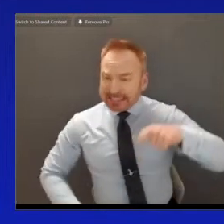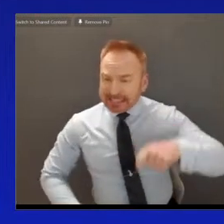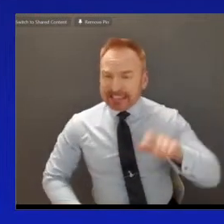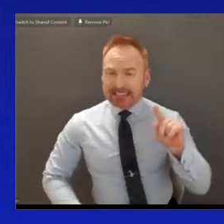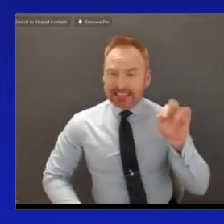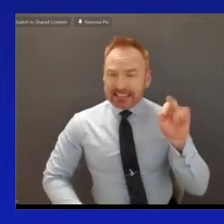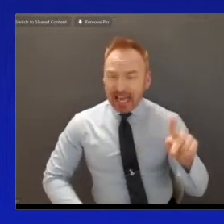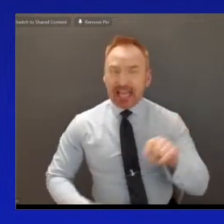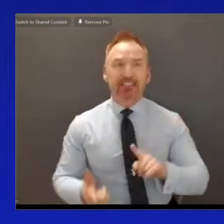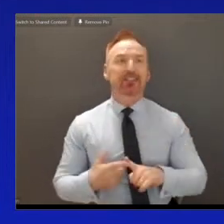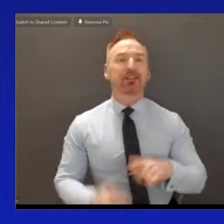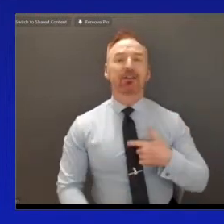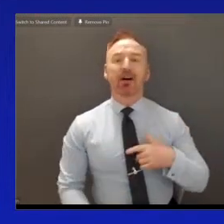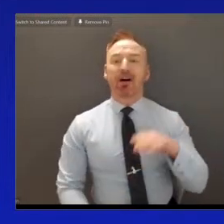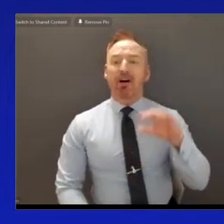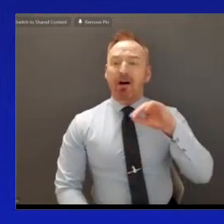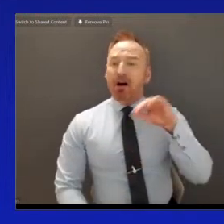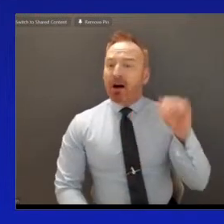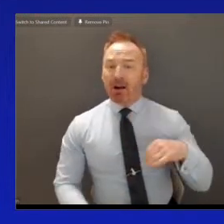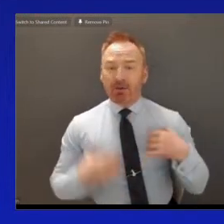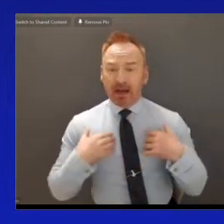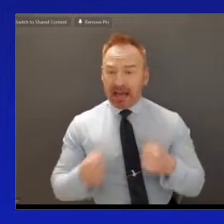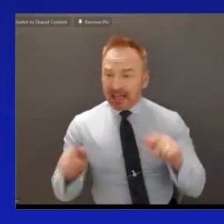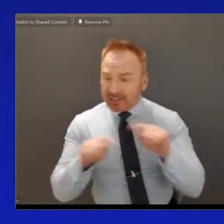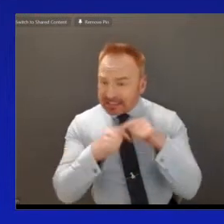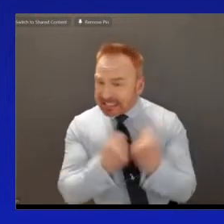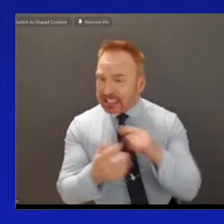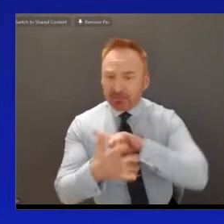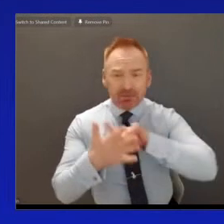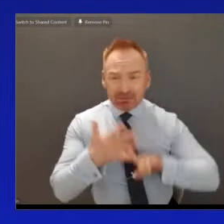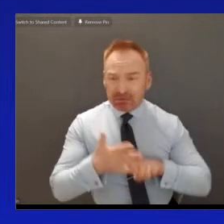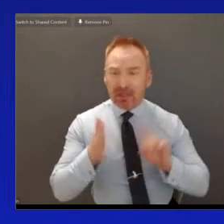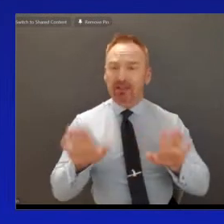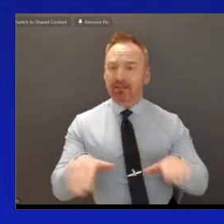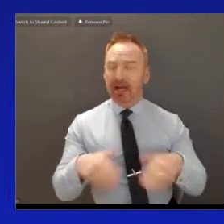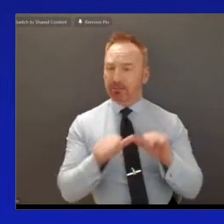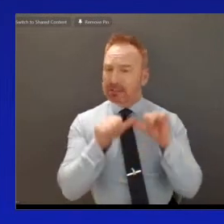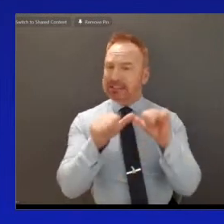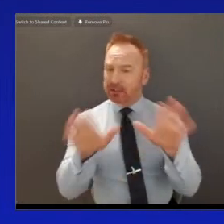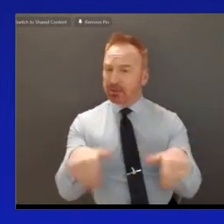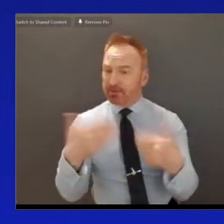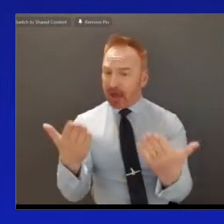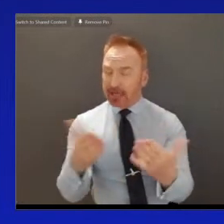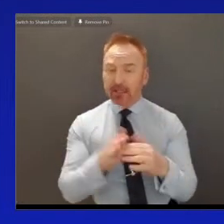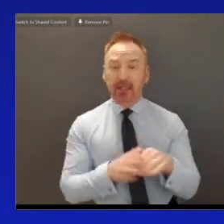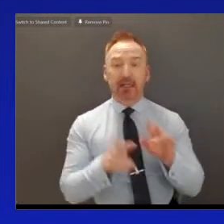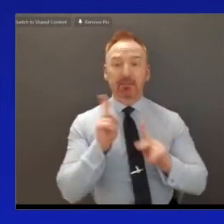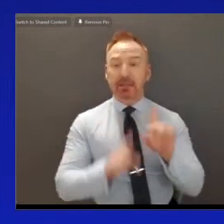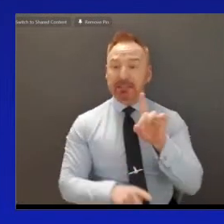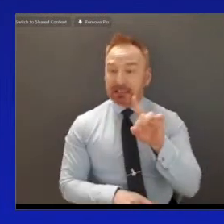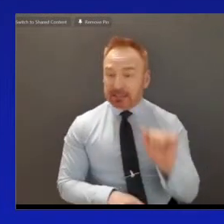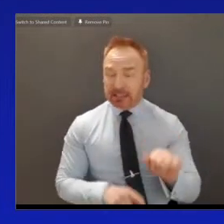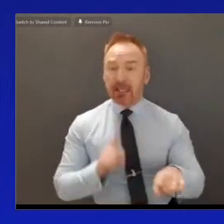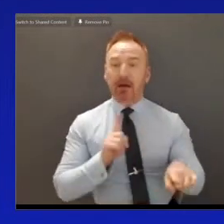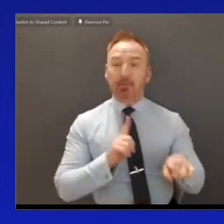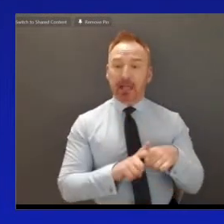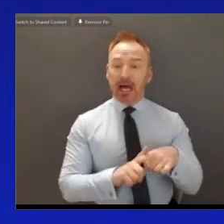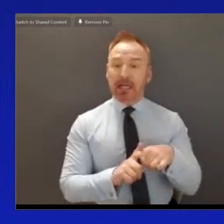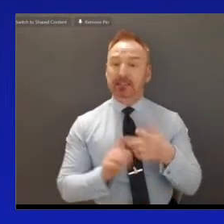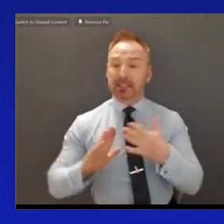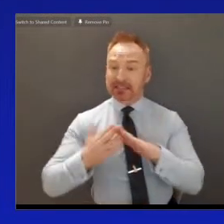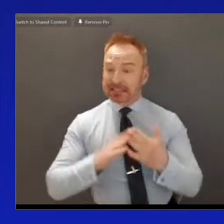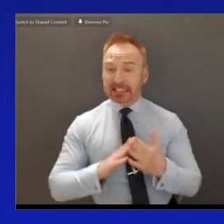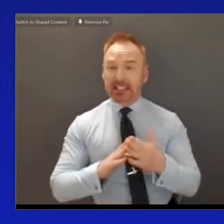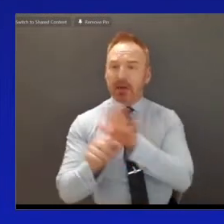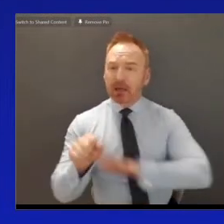Team that we'll continue to use. And people with disabilities and rural residents are also on our mind because